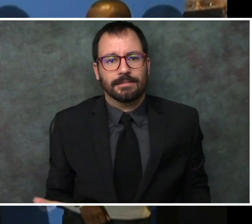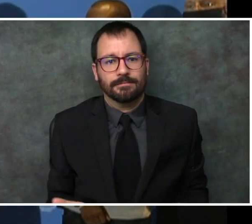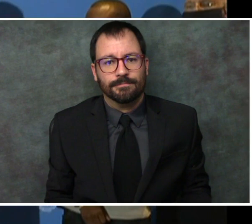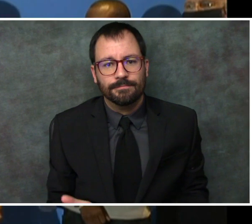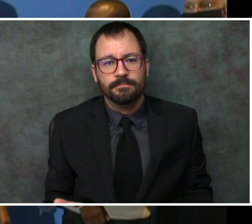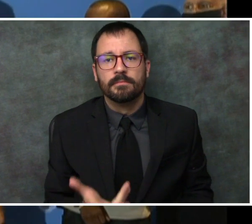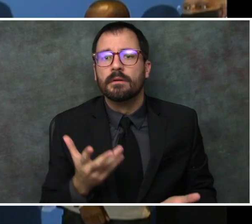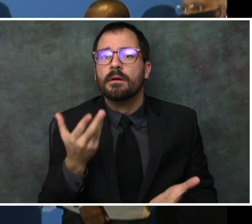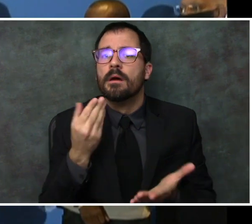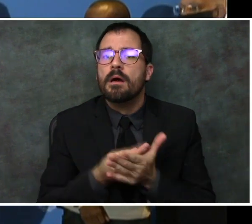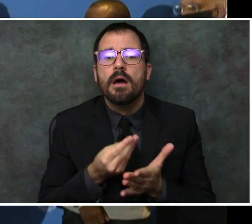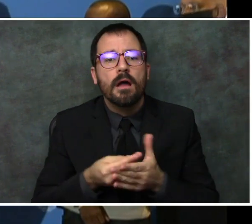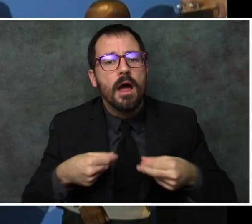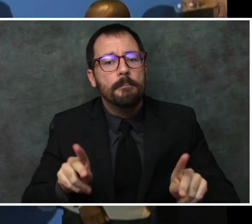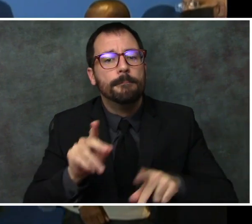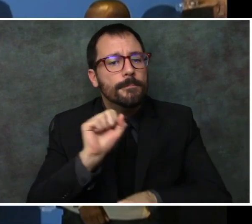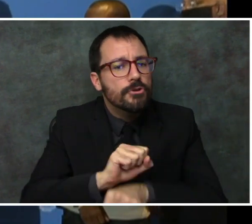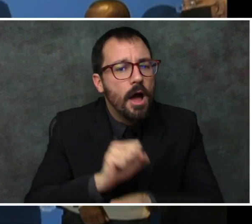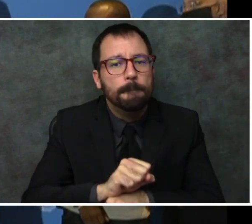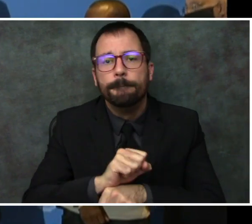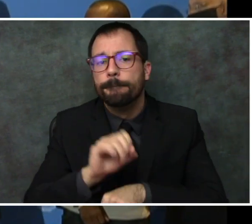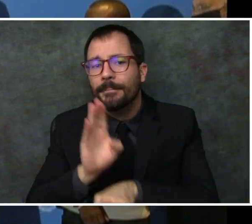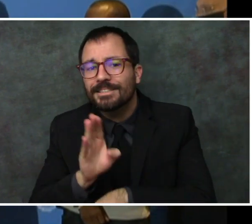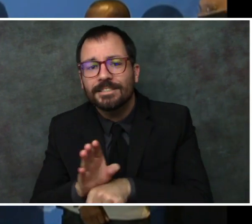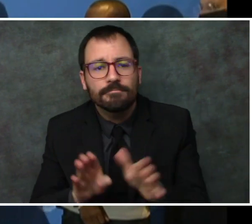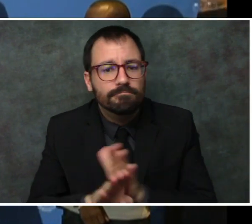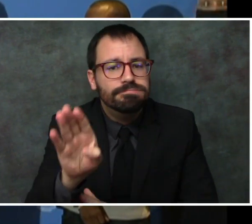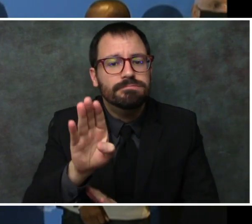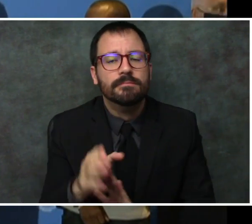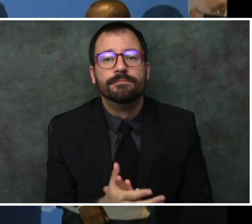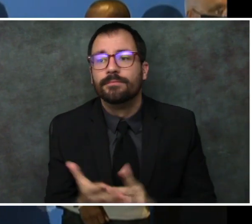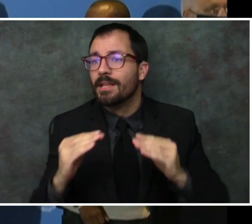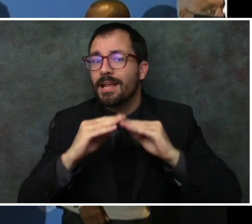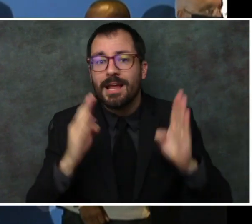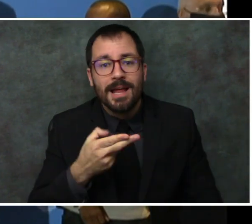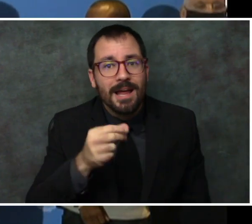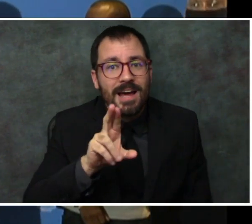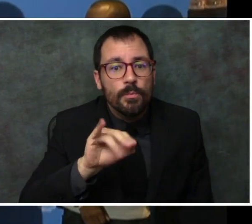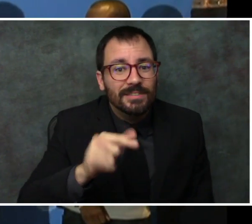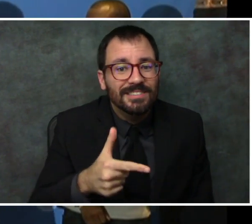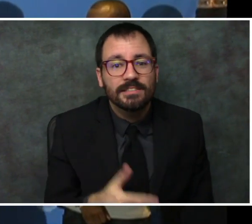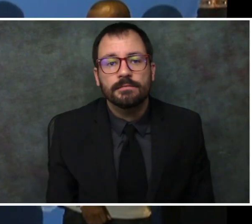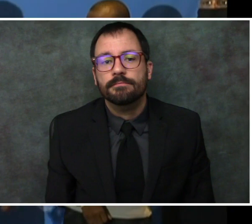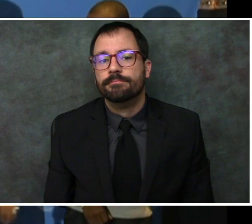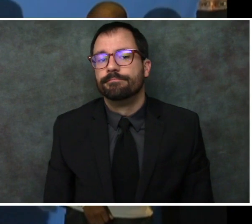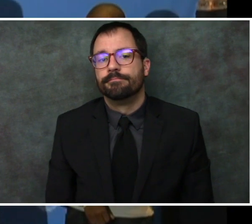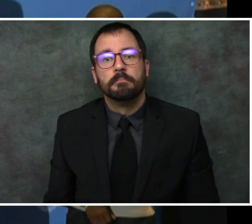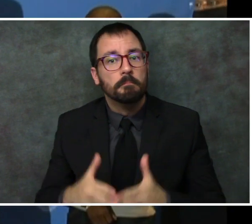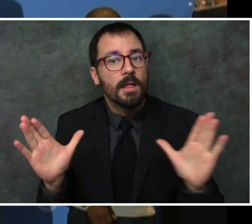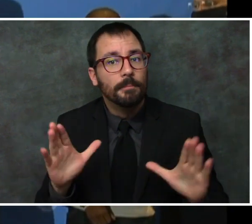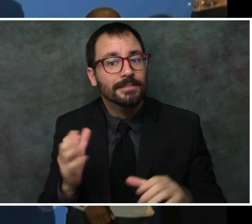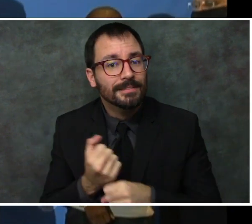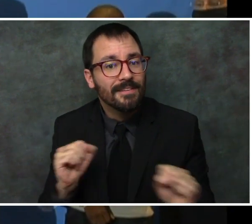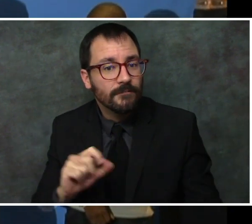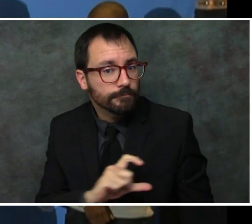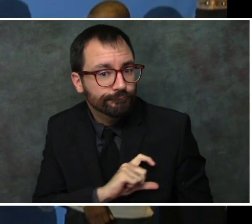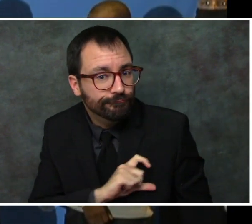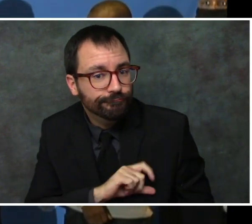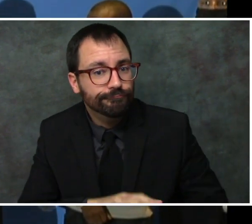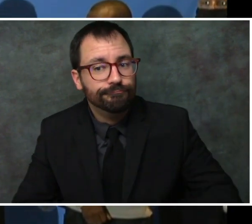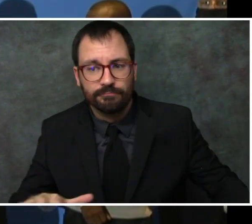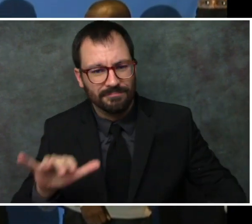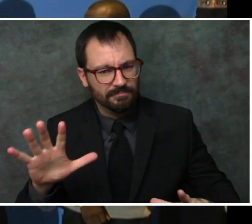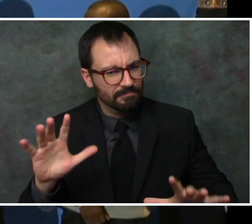justice in public safety. We must be a city where every single person receives equal protection and